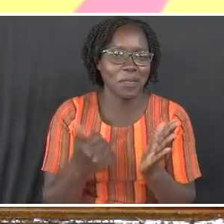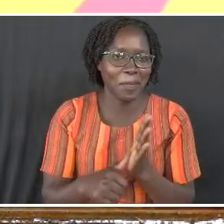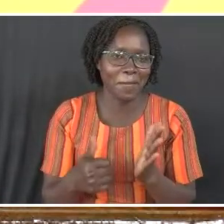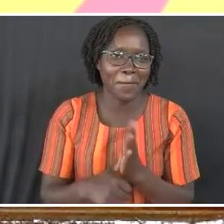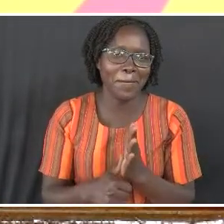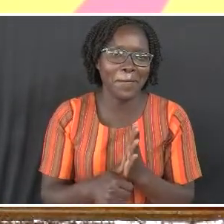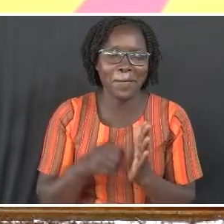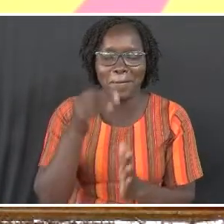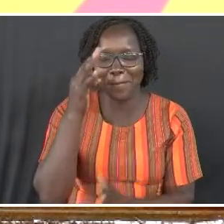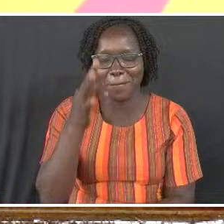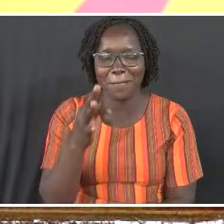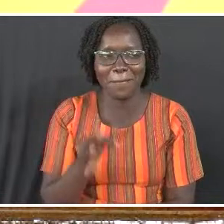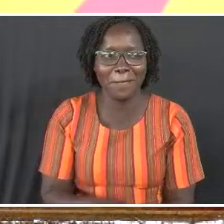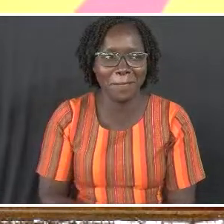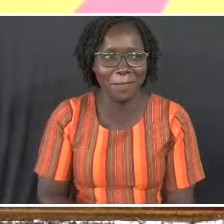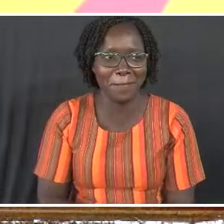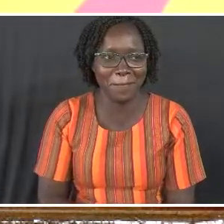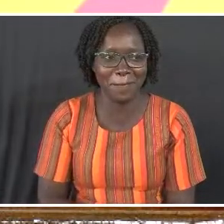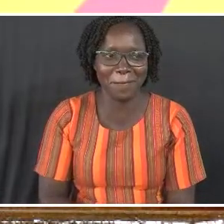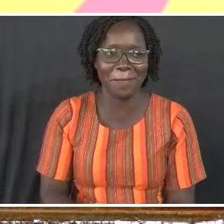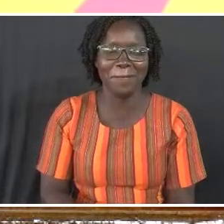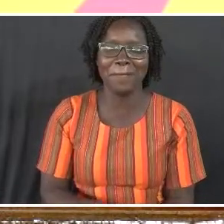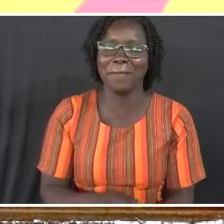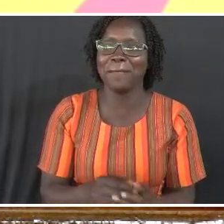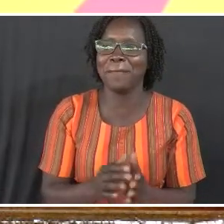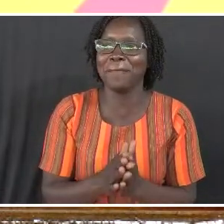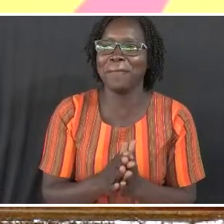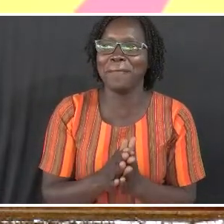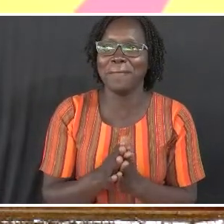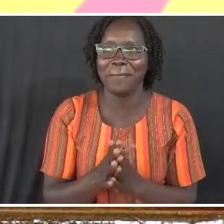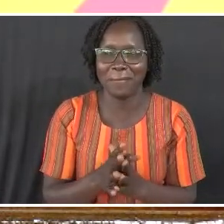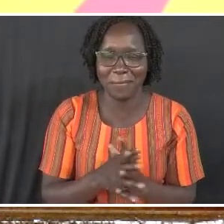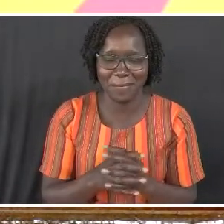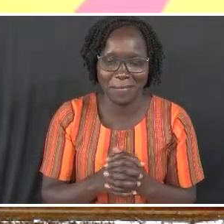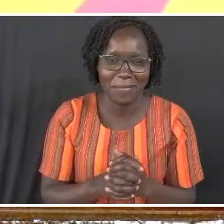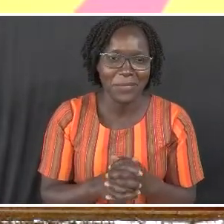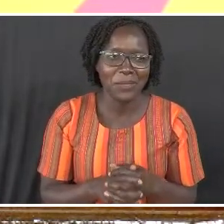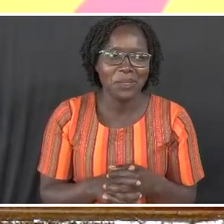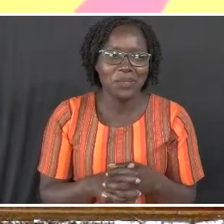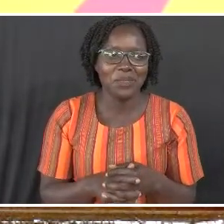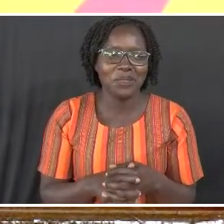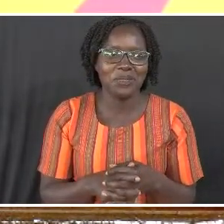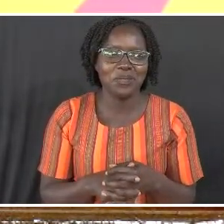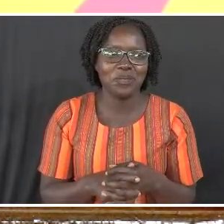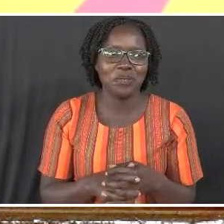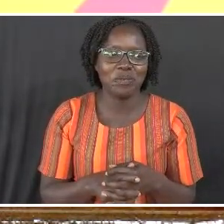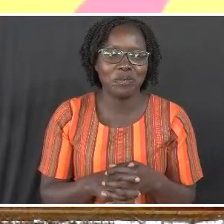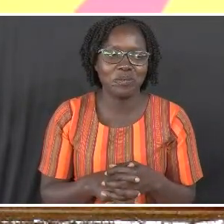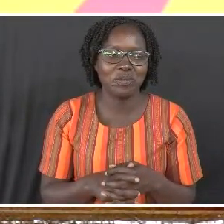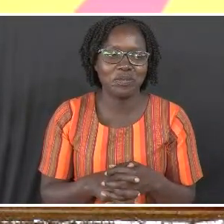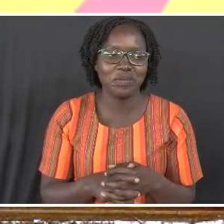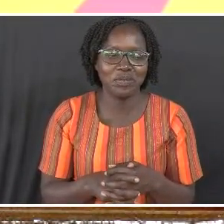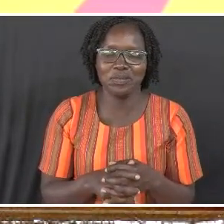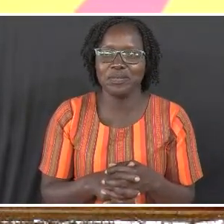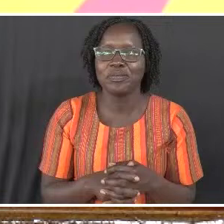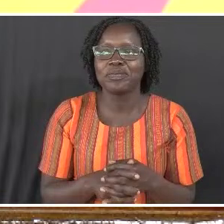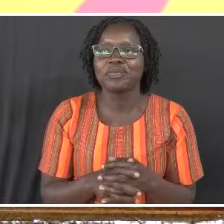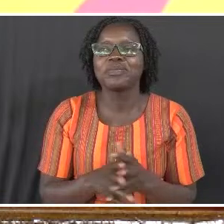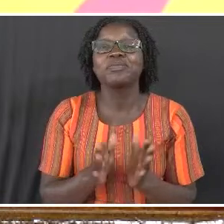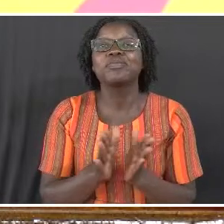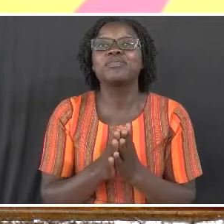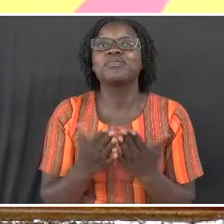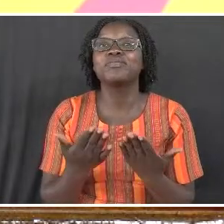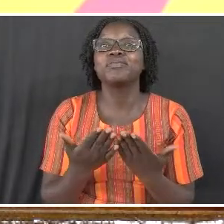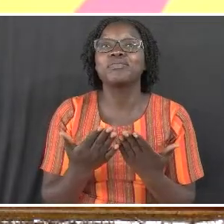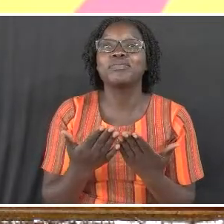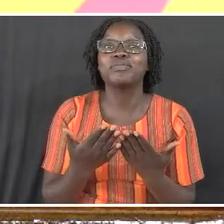in the future, like the jaw pain, the teeth they'll start shifting, because you see now there's a space.